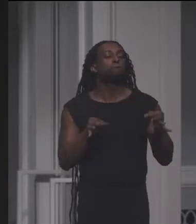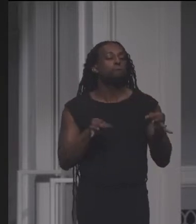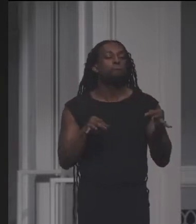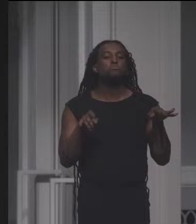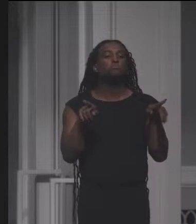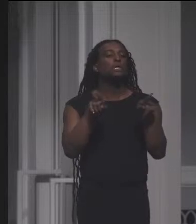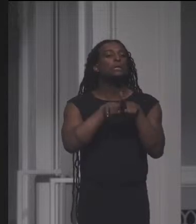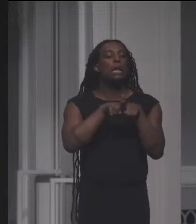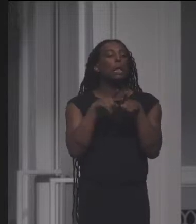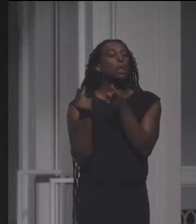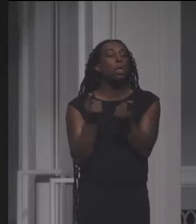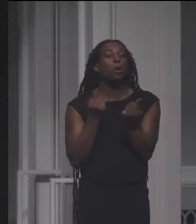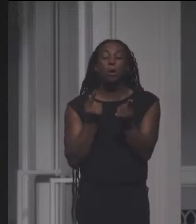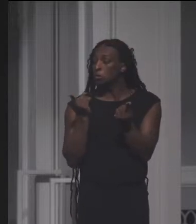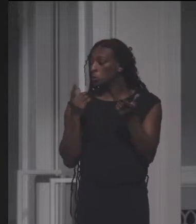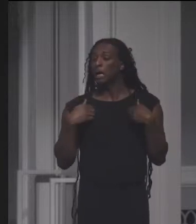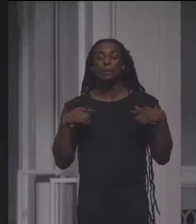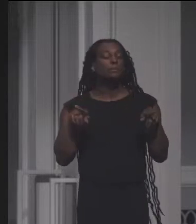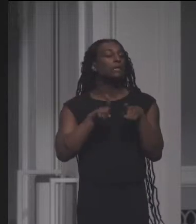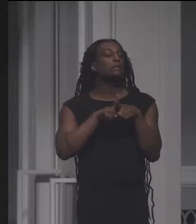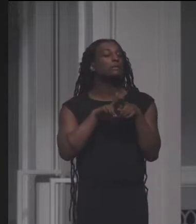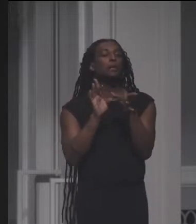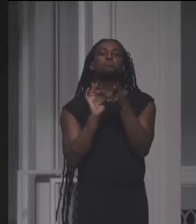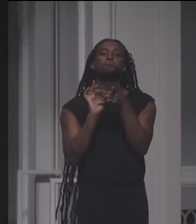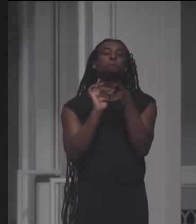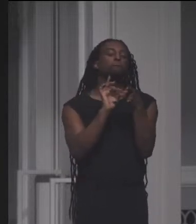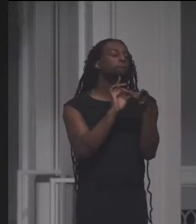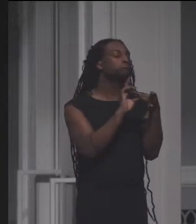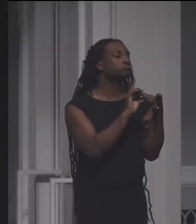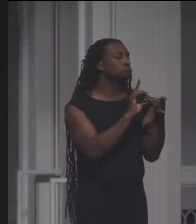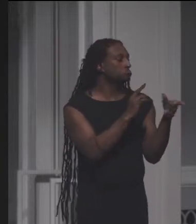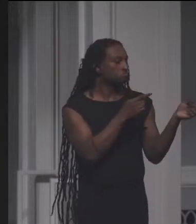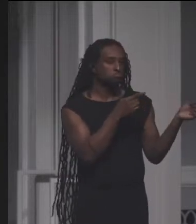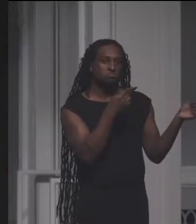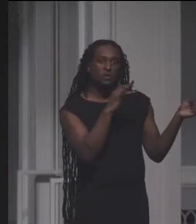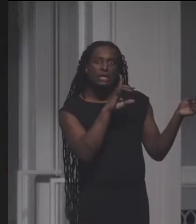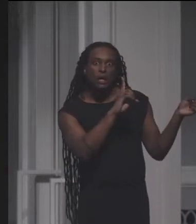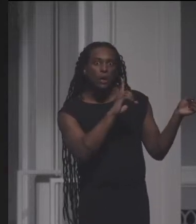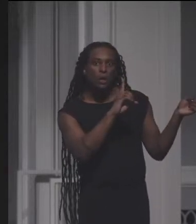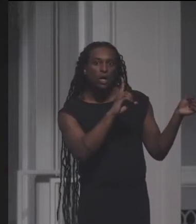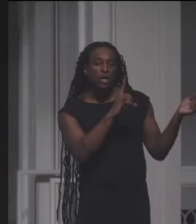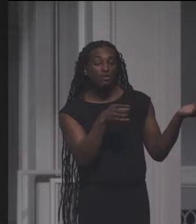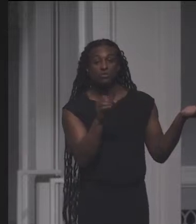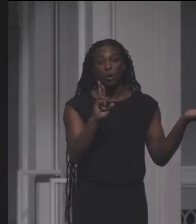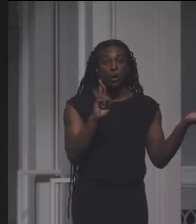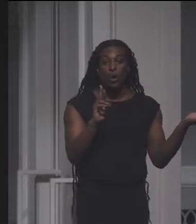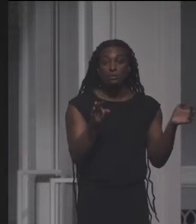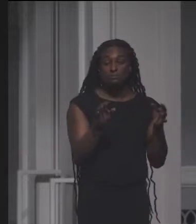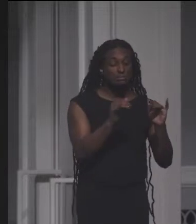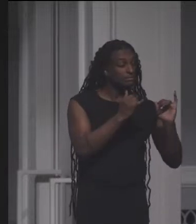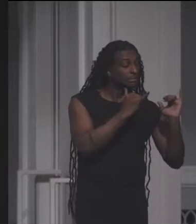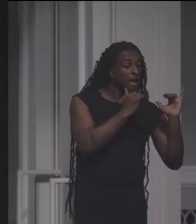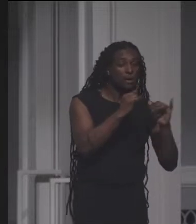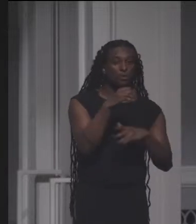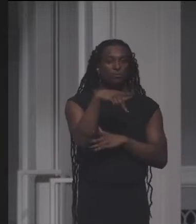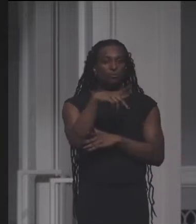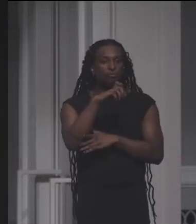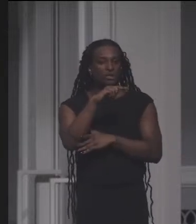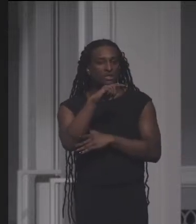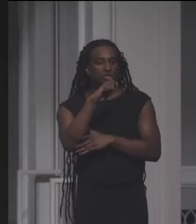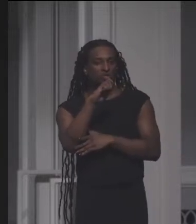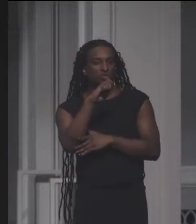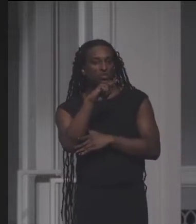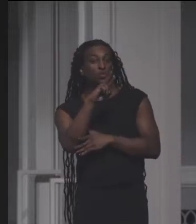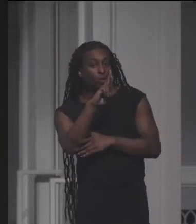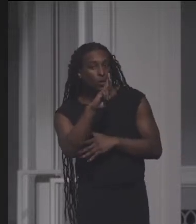of relationships that Hild does or Peretia does. So I just